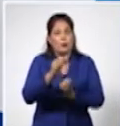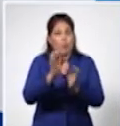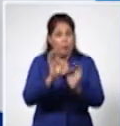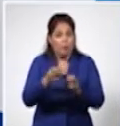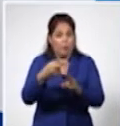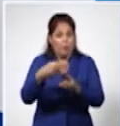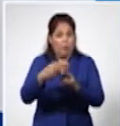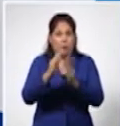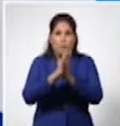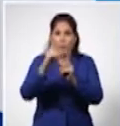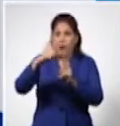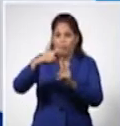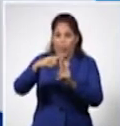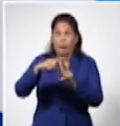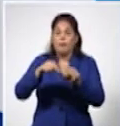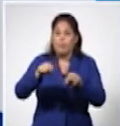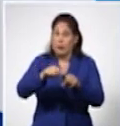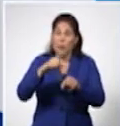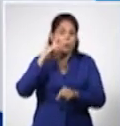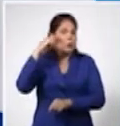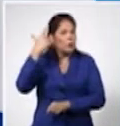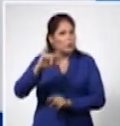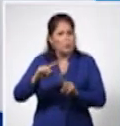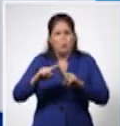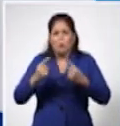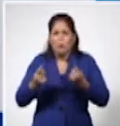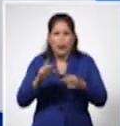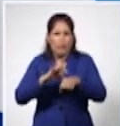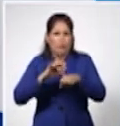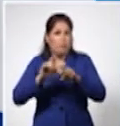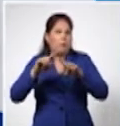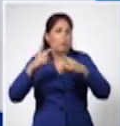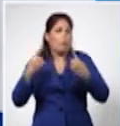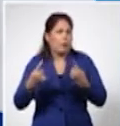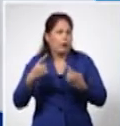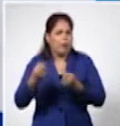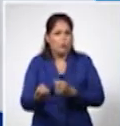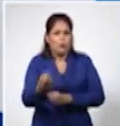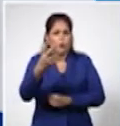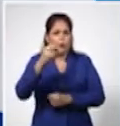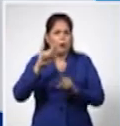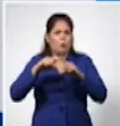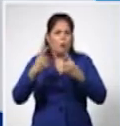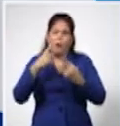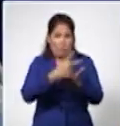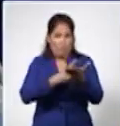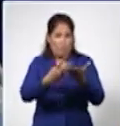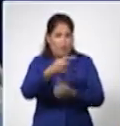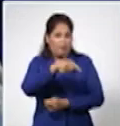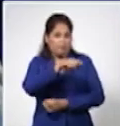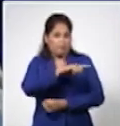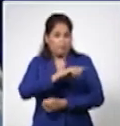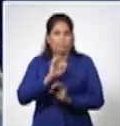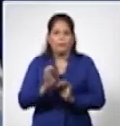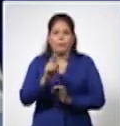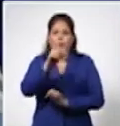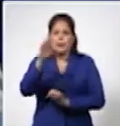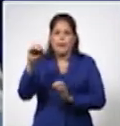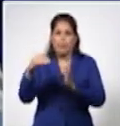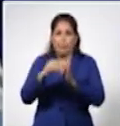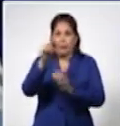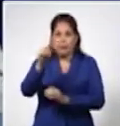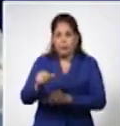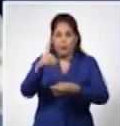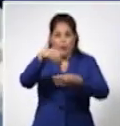of Moa tested positive yesterday, and the source of infection is still being determined. Yesterday's